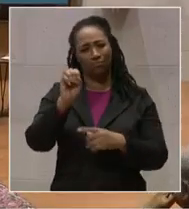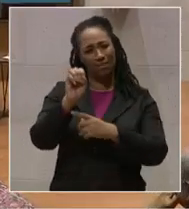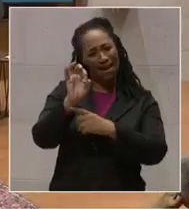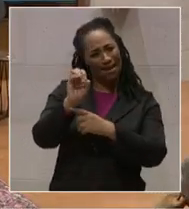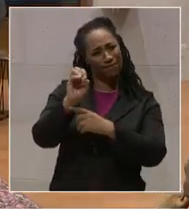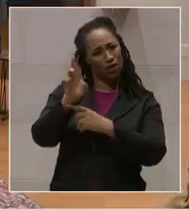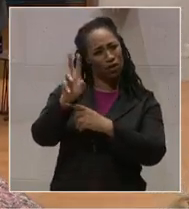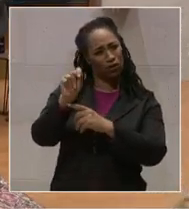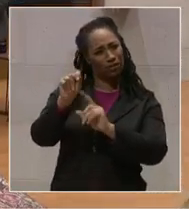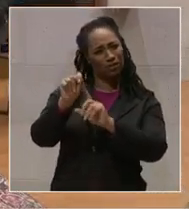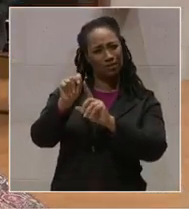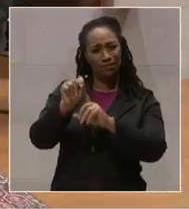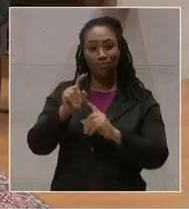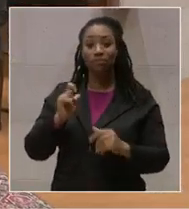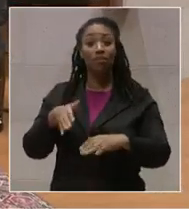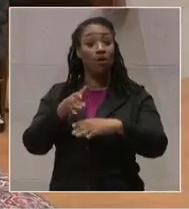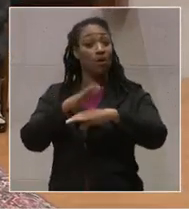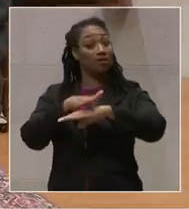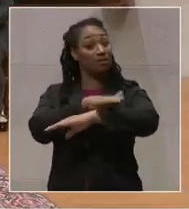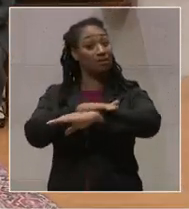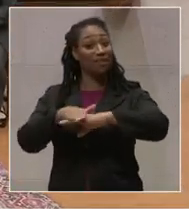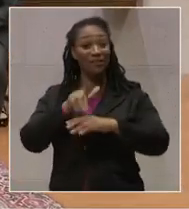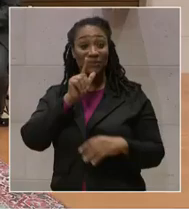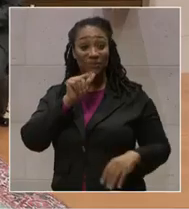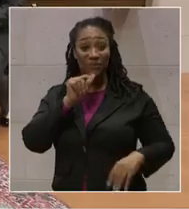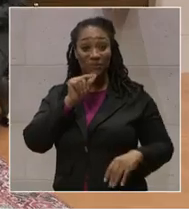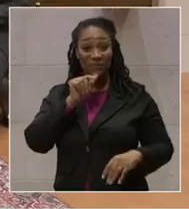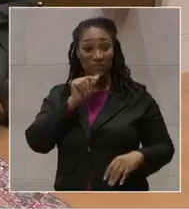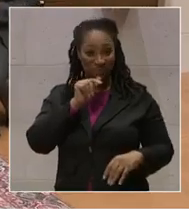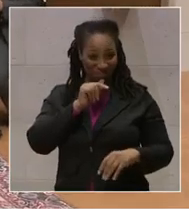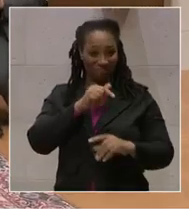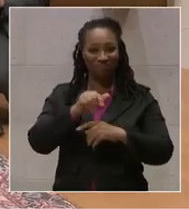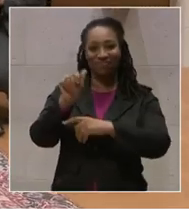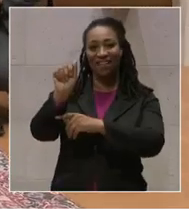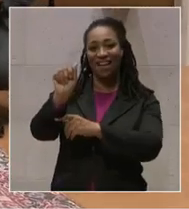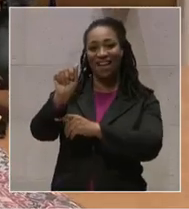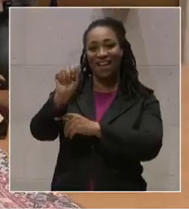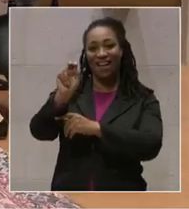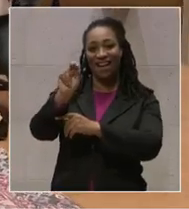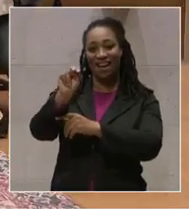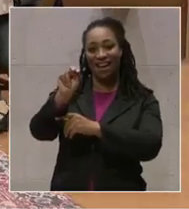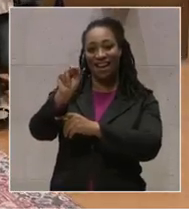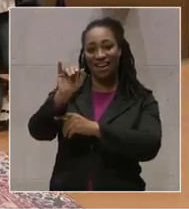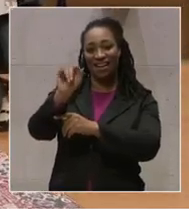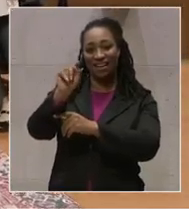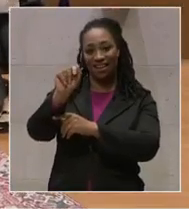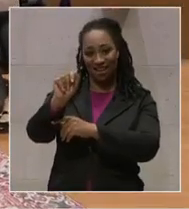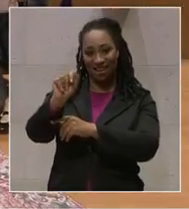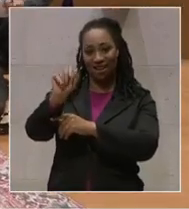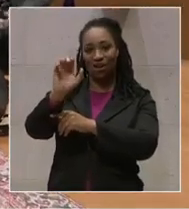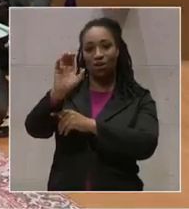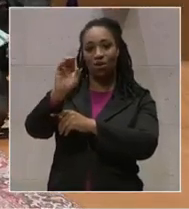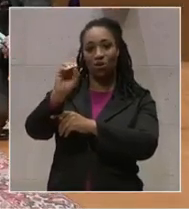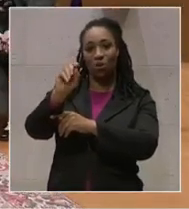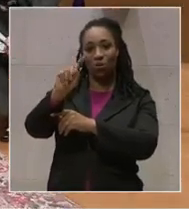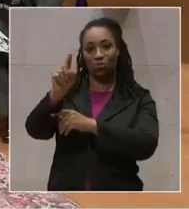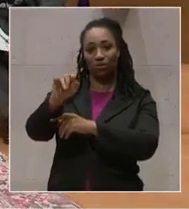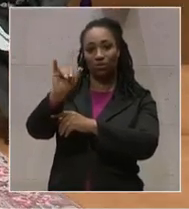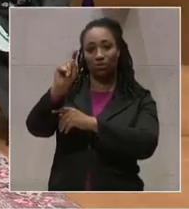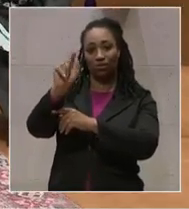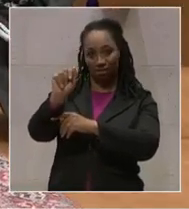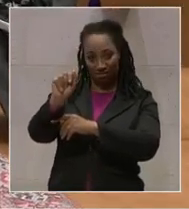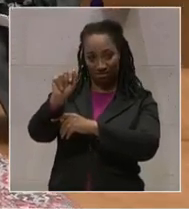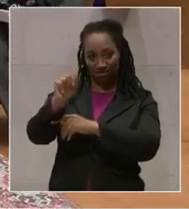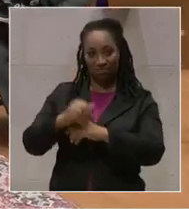is Anita Cozart, who's our Director of the Office of Planning, and Colleen Green, who's our Director of Housing and Community Development. So I'll